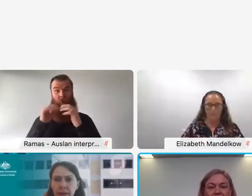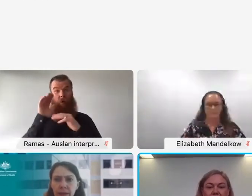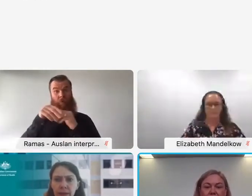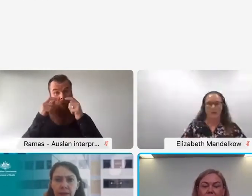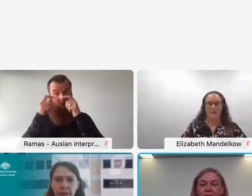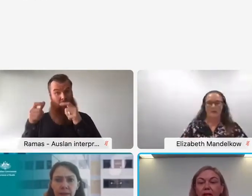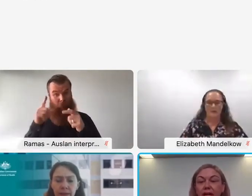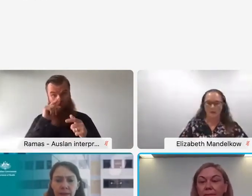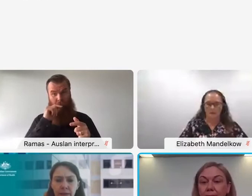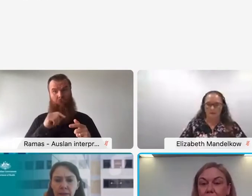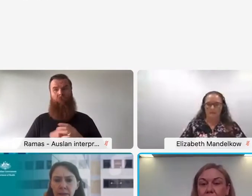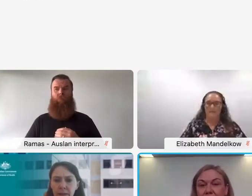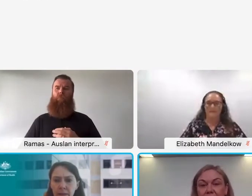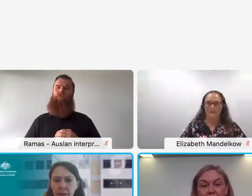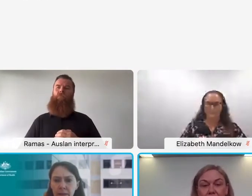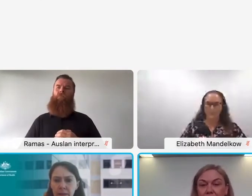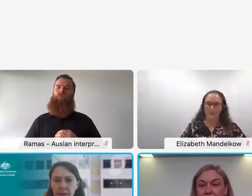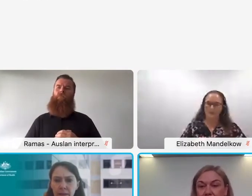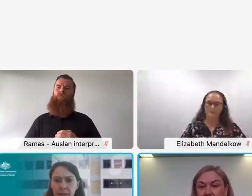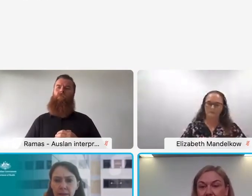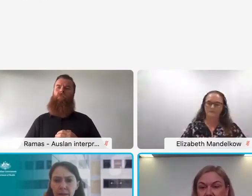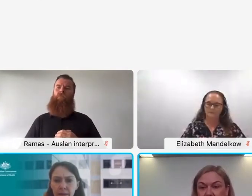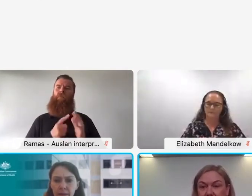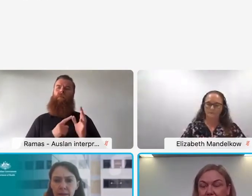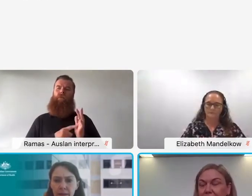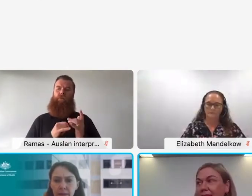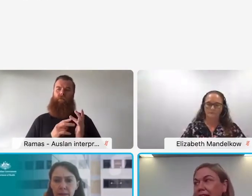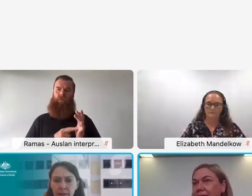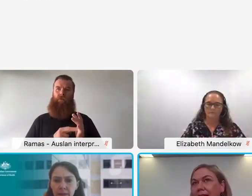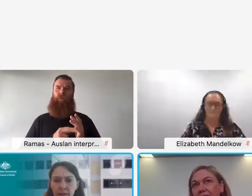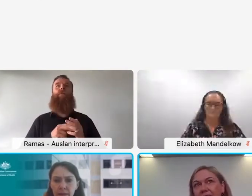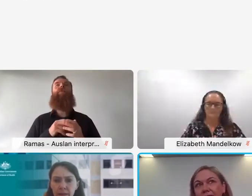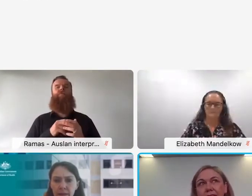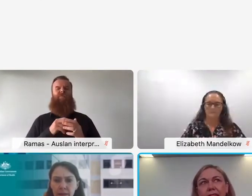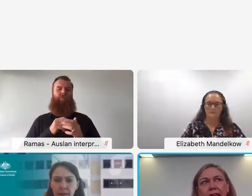Yeah, thanks so much, Emma. Probably the number one question we get asked,